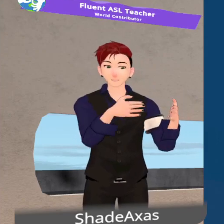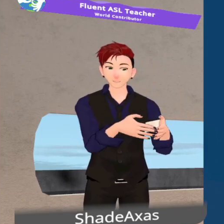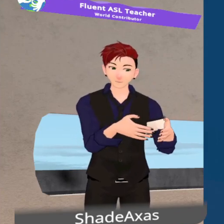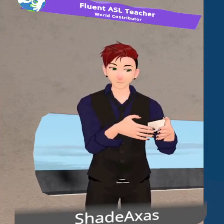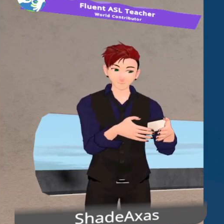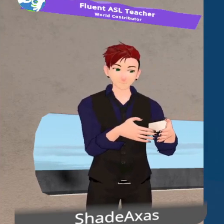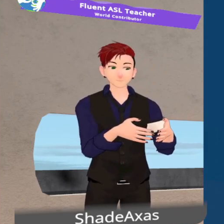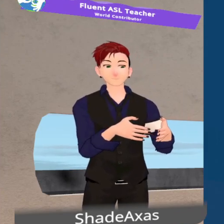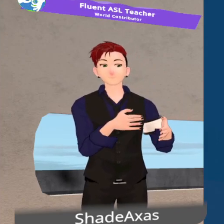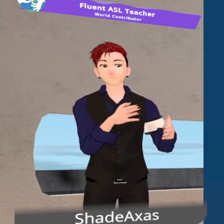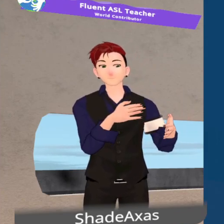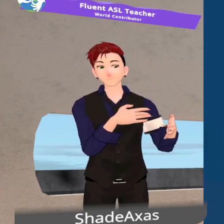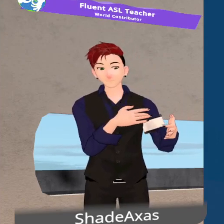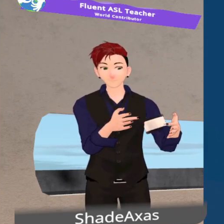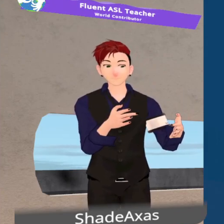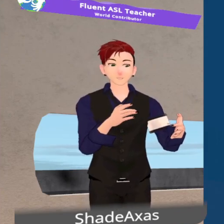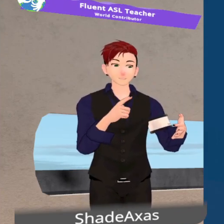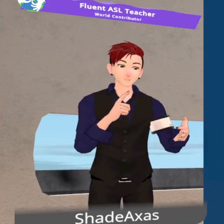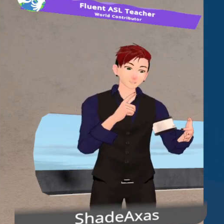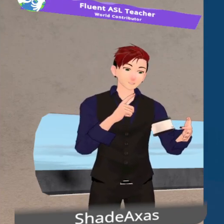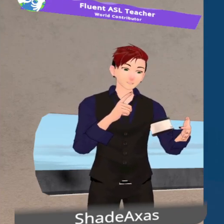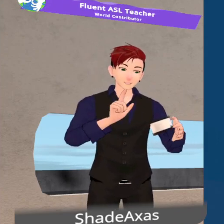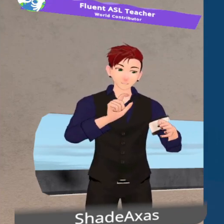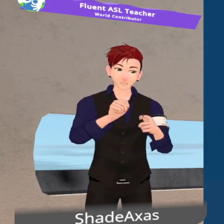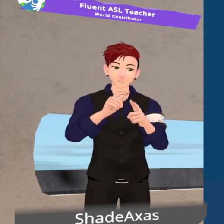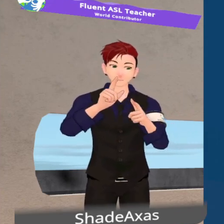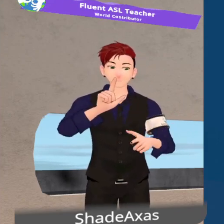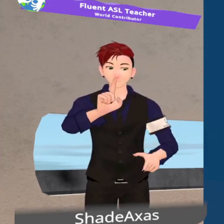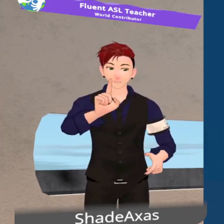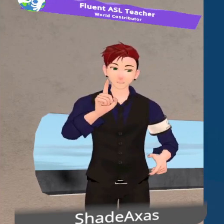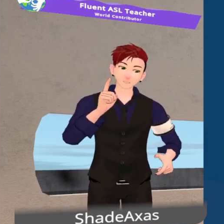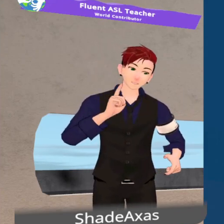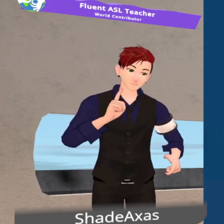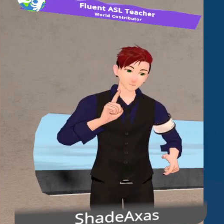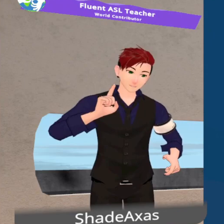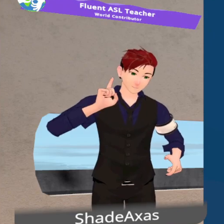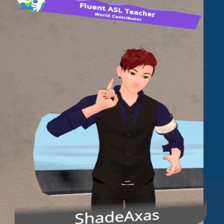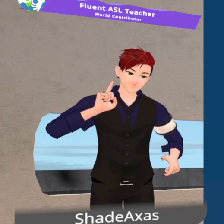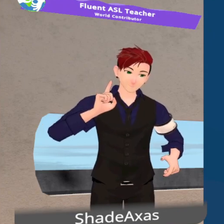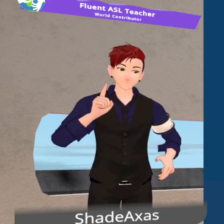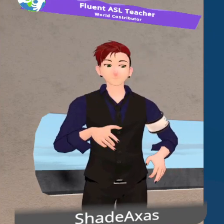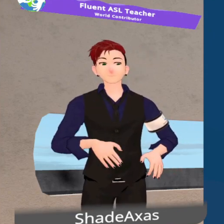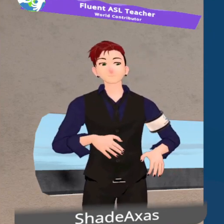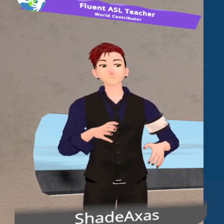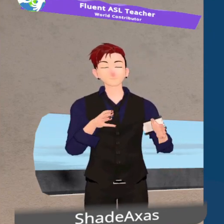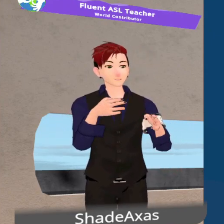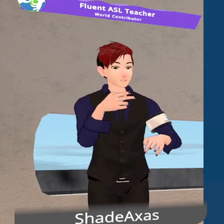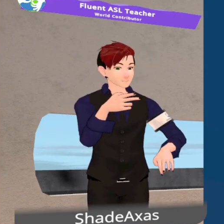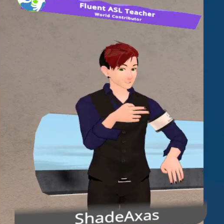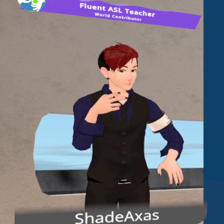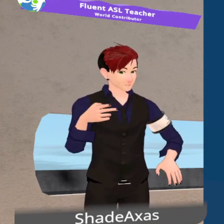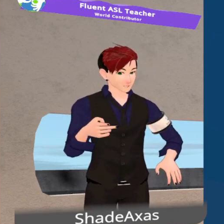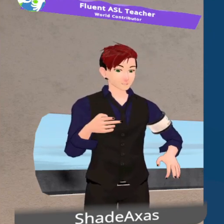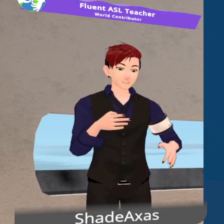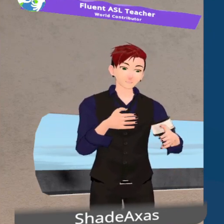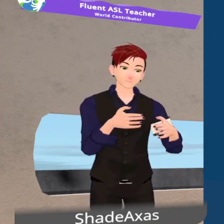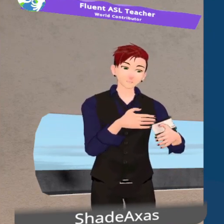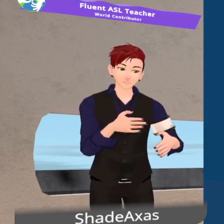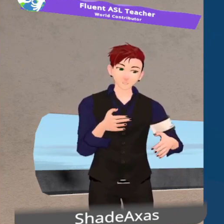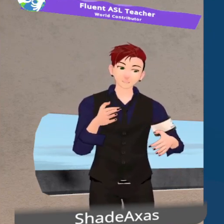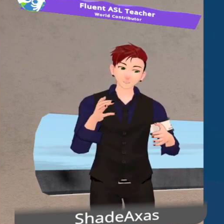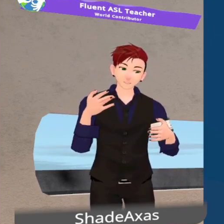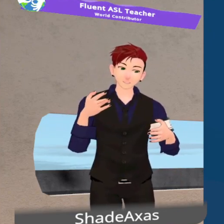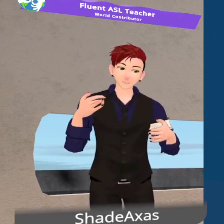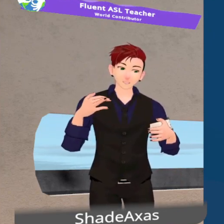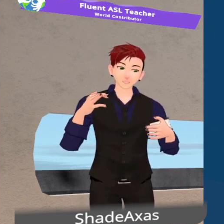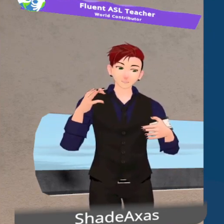in the deaf community. Those are the ones who typically are big D deaf. There's also hard of hearing. Those are